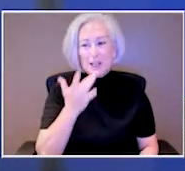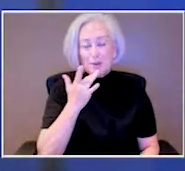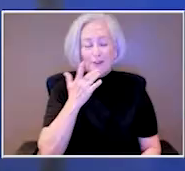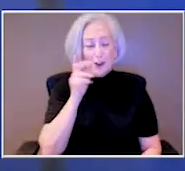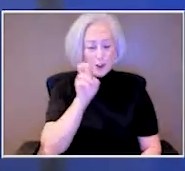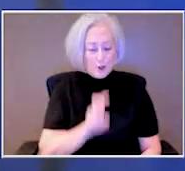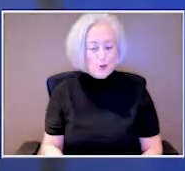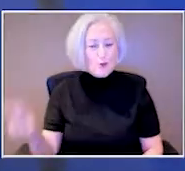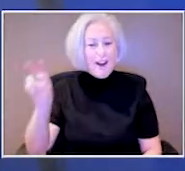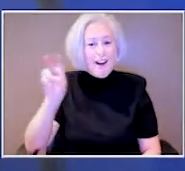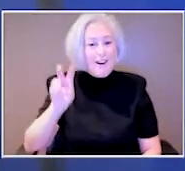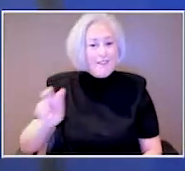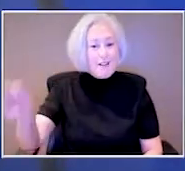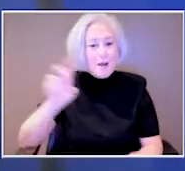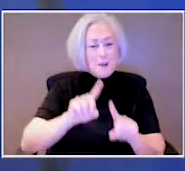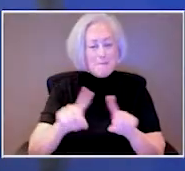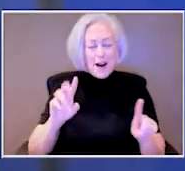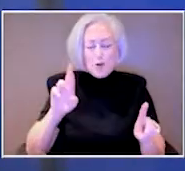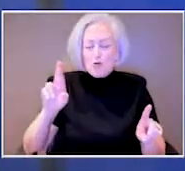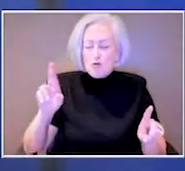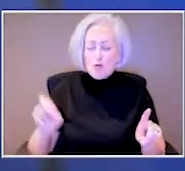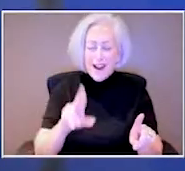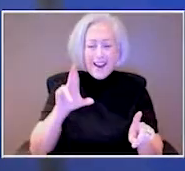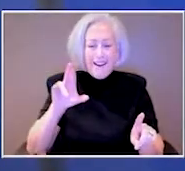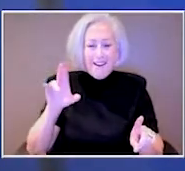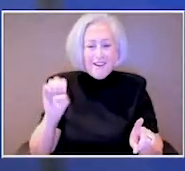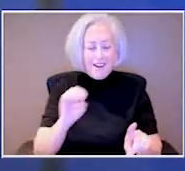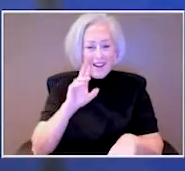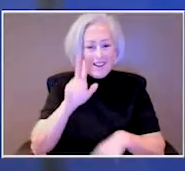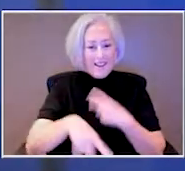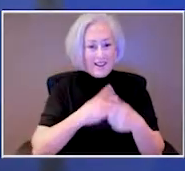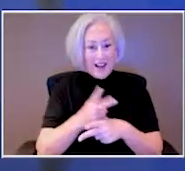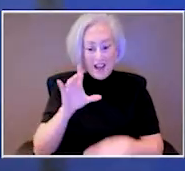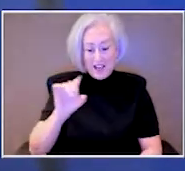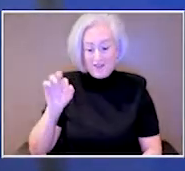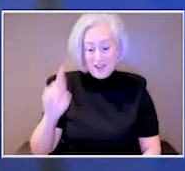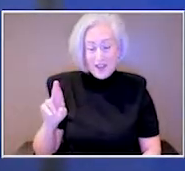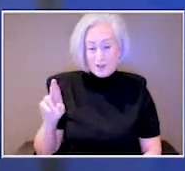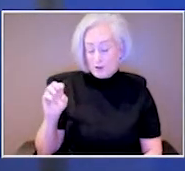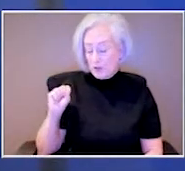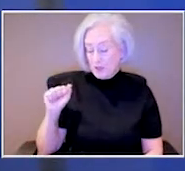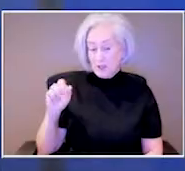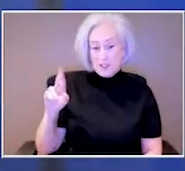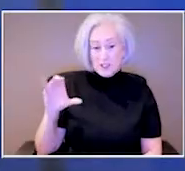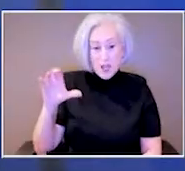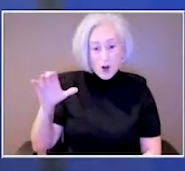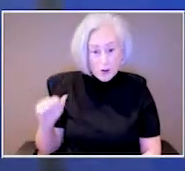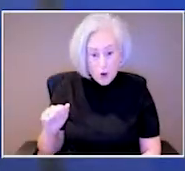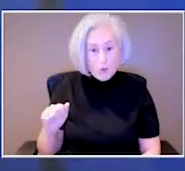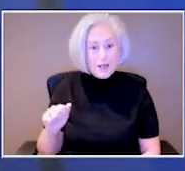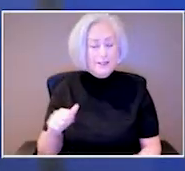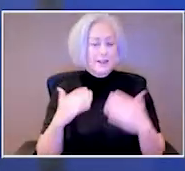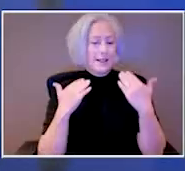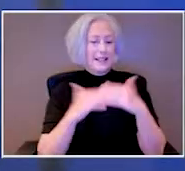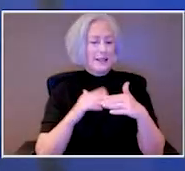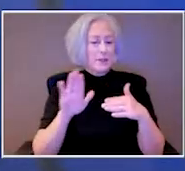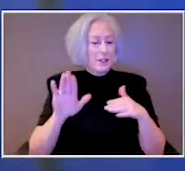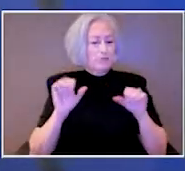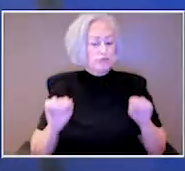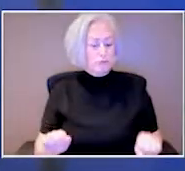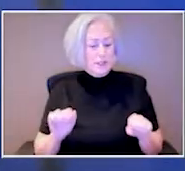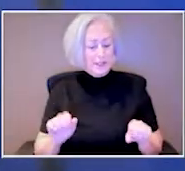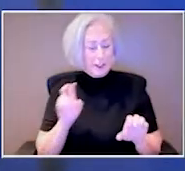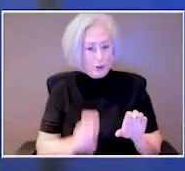rare form of cancer, sarcoma, threatened her ability to get out and get going. Angie Racono shows us this woman living